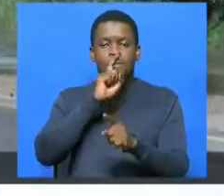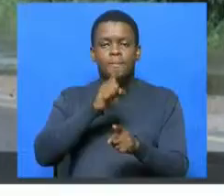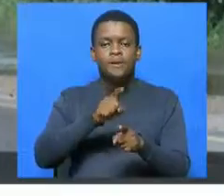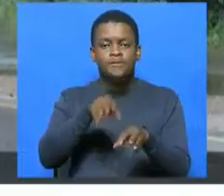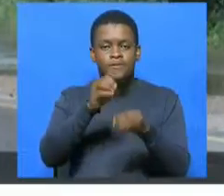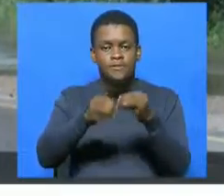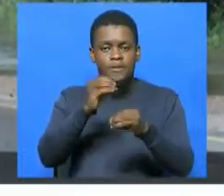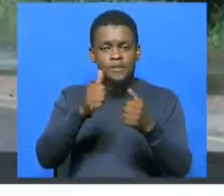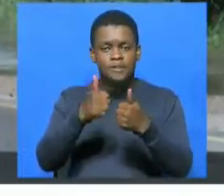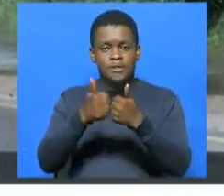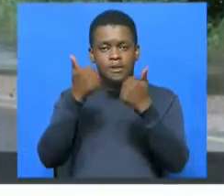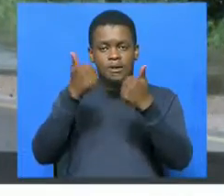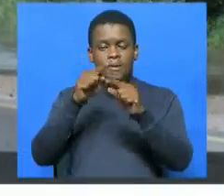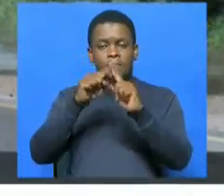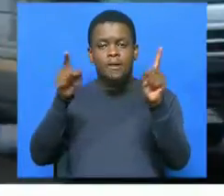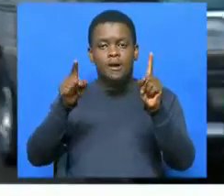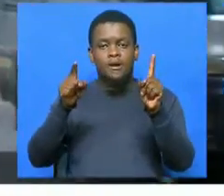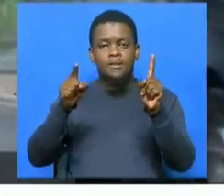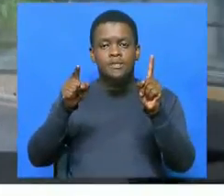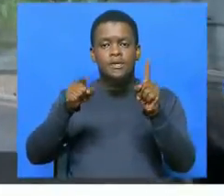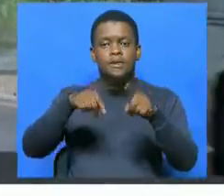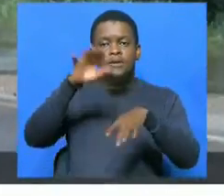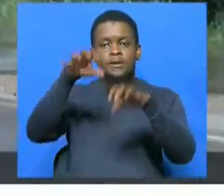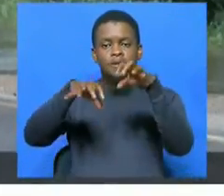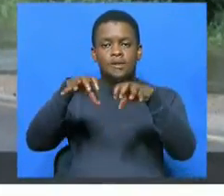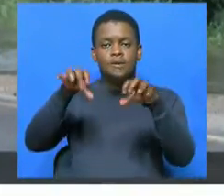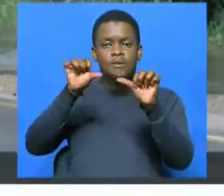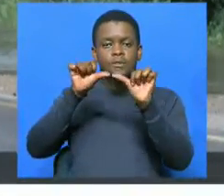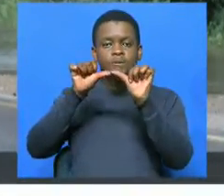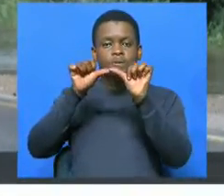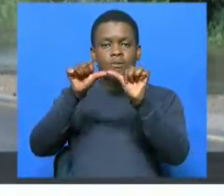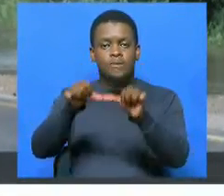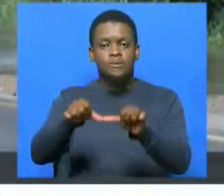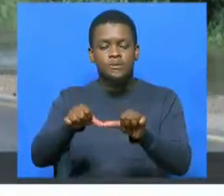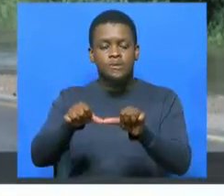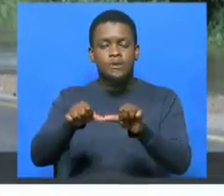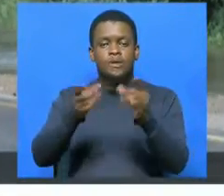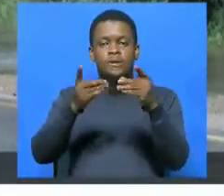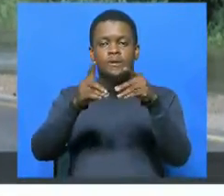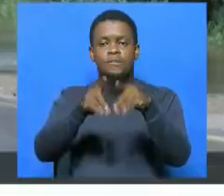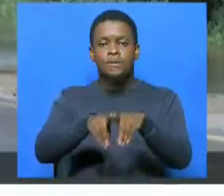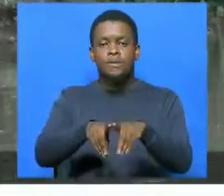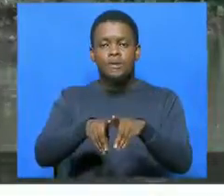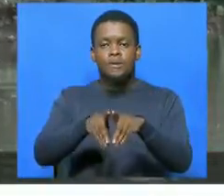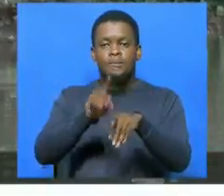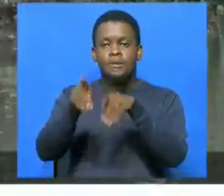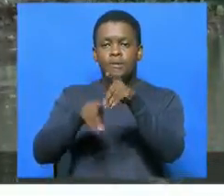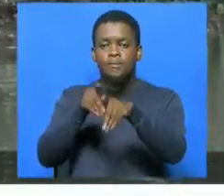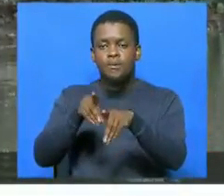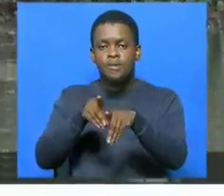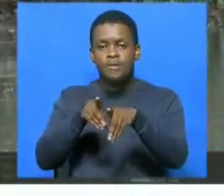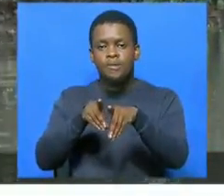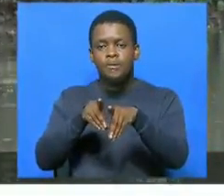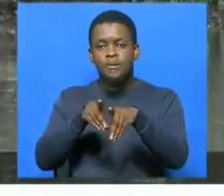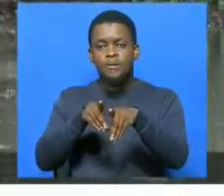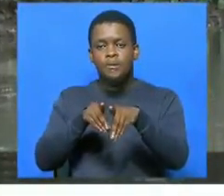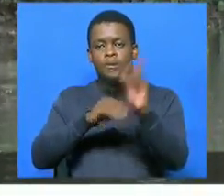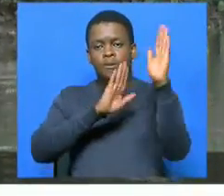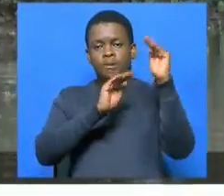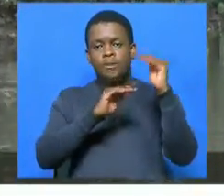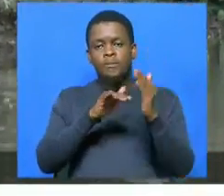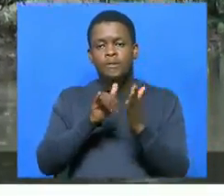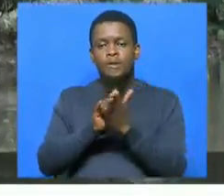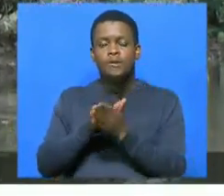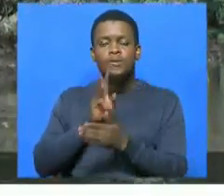Meanwhile, rain clouds once again gather and the sky still overcast. These families can only hope that the rains do not fall